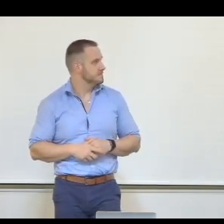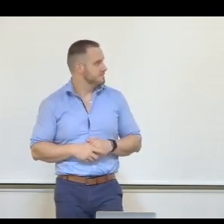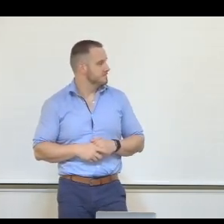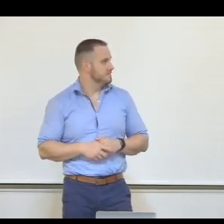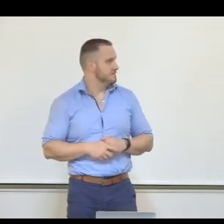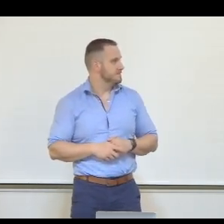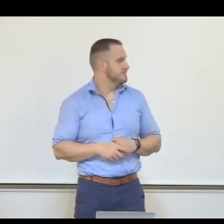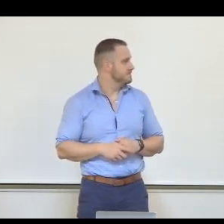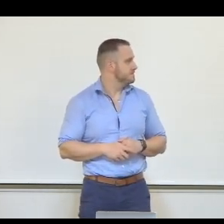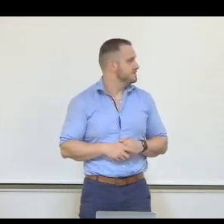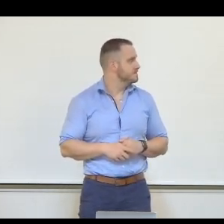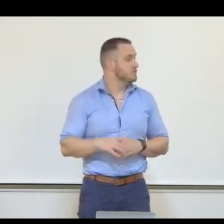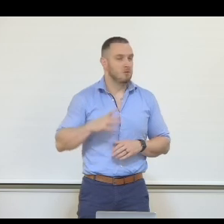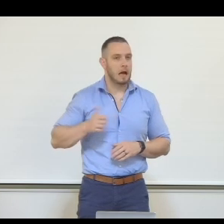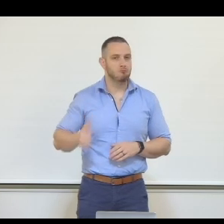press much earlier.